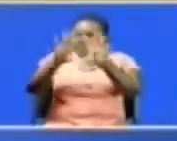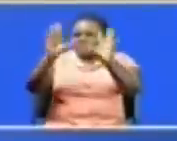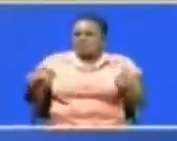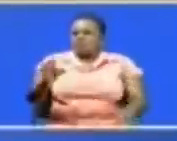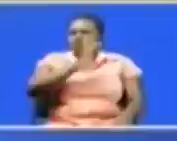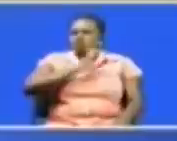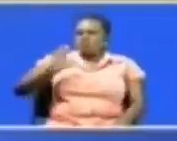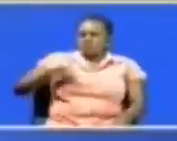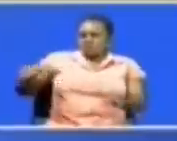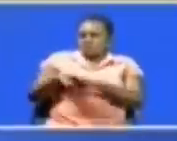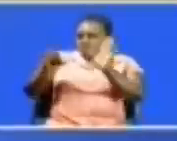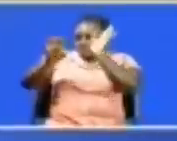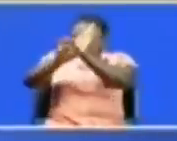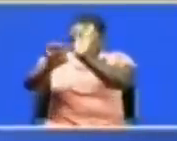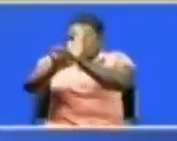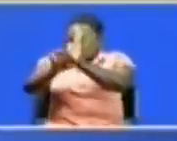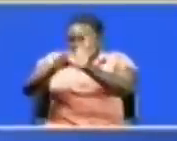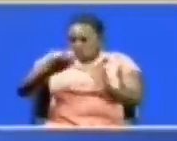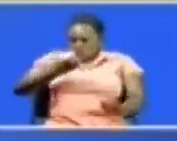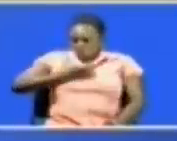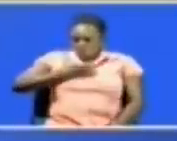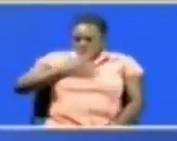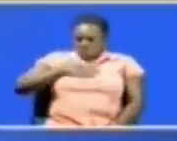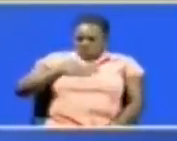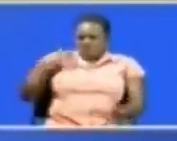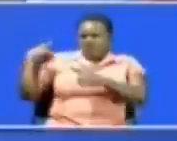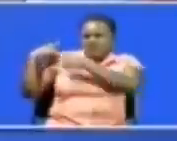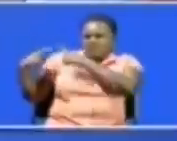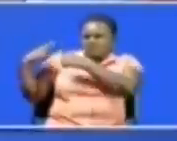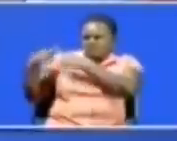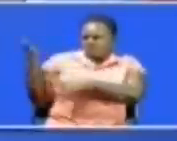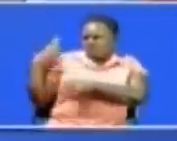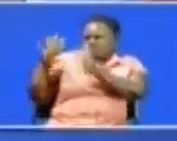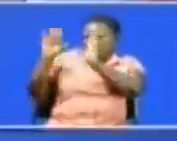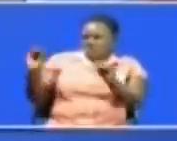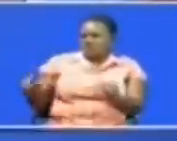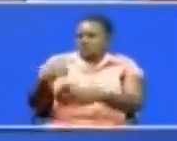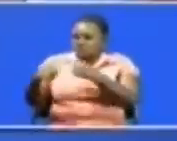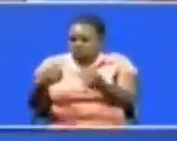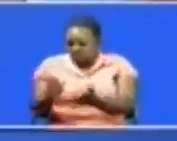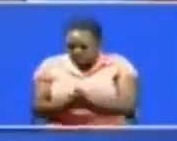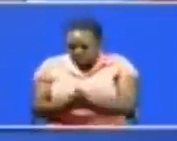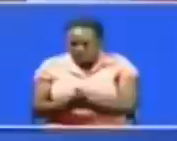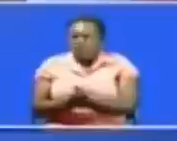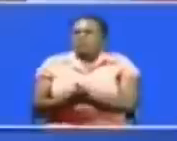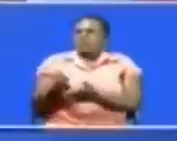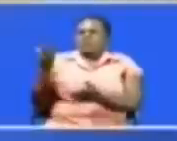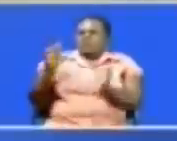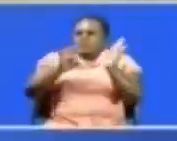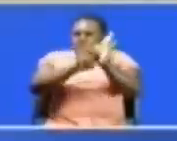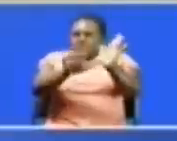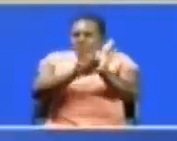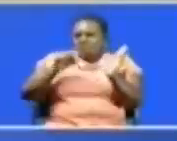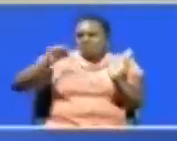committee. I will give you the example of my own personal experience during this past budget-making process. We understood that, for instance, as